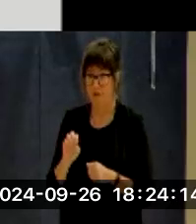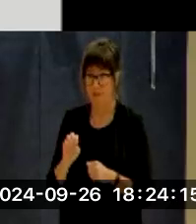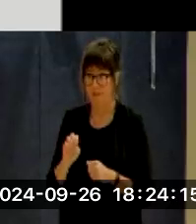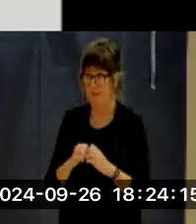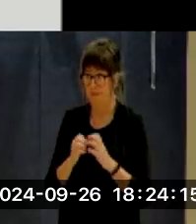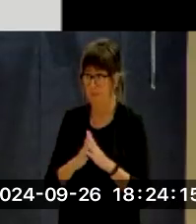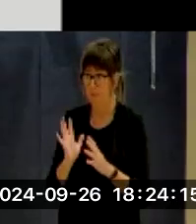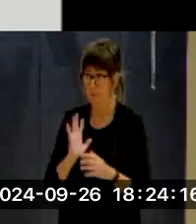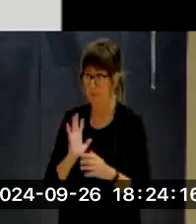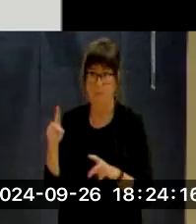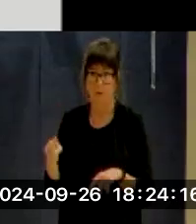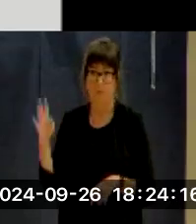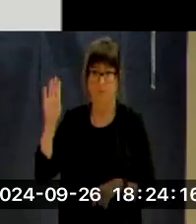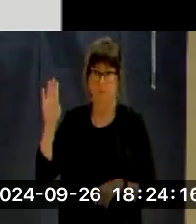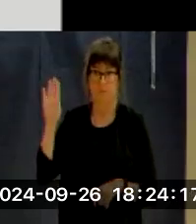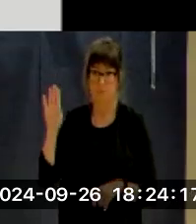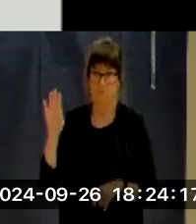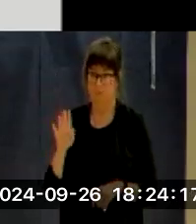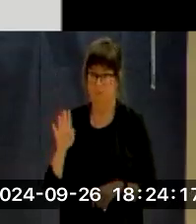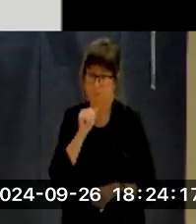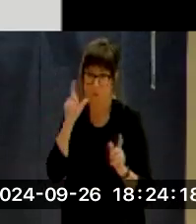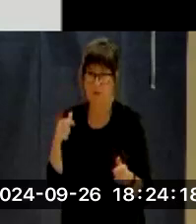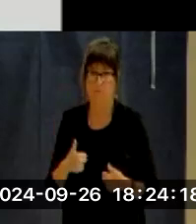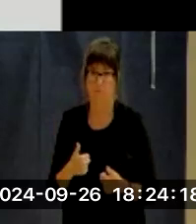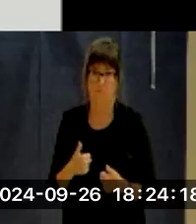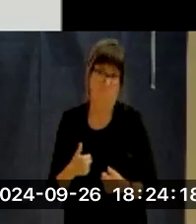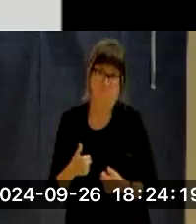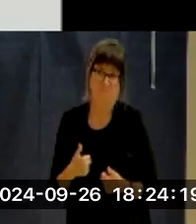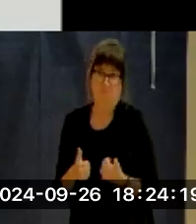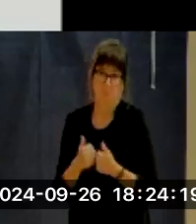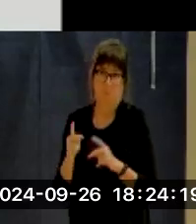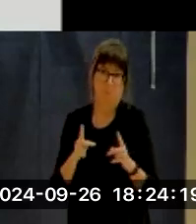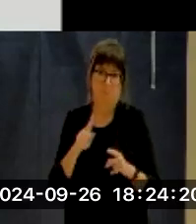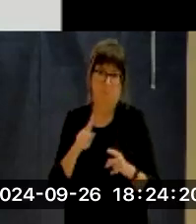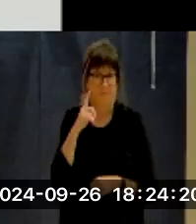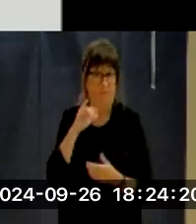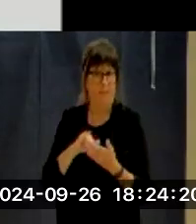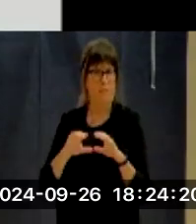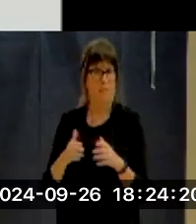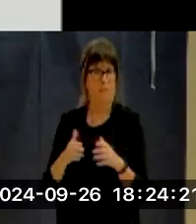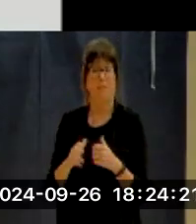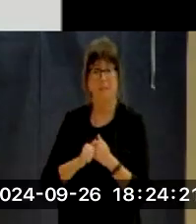okay. I'm not surprised. Almost nobody's ever heard of it. The legislature created it in the